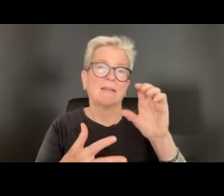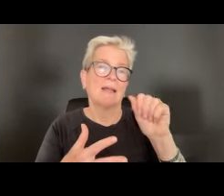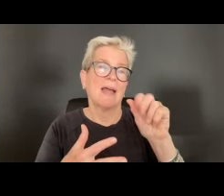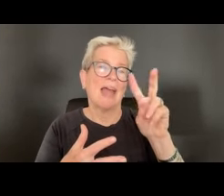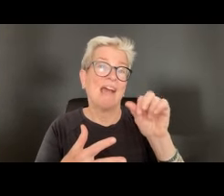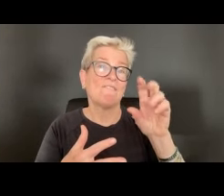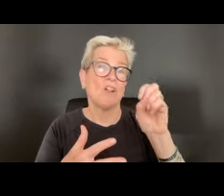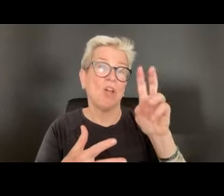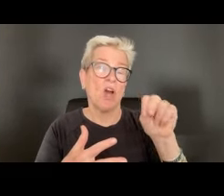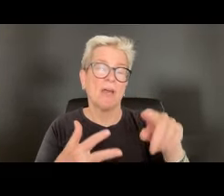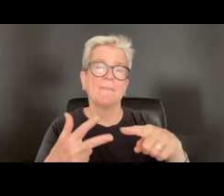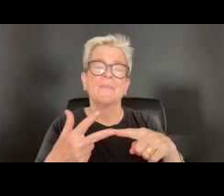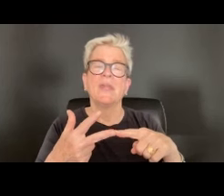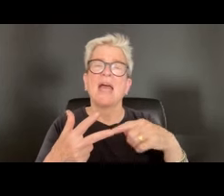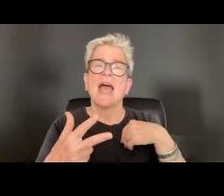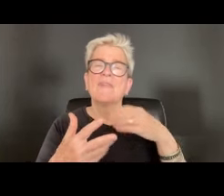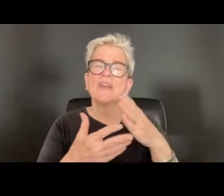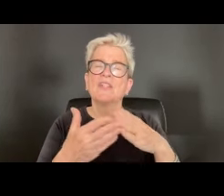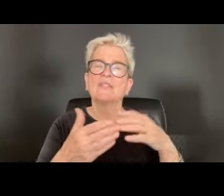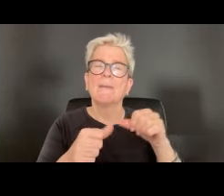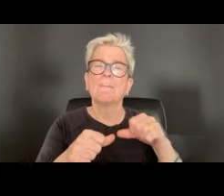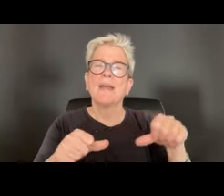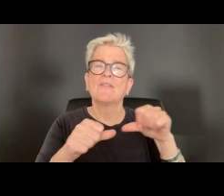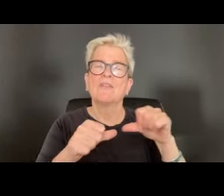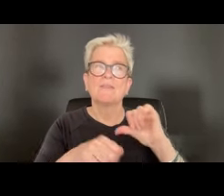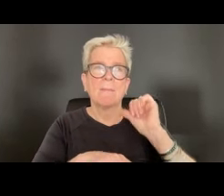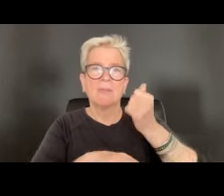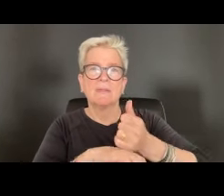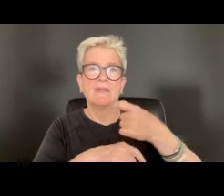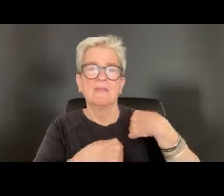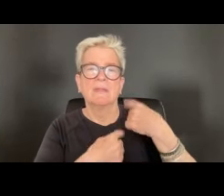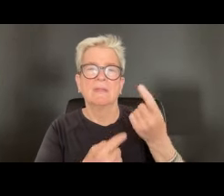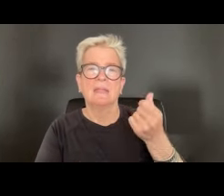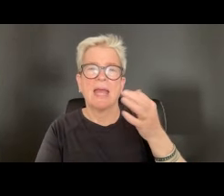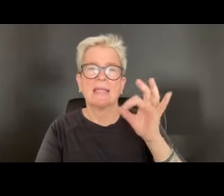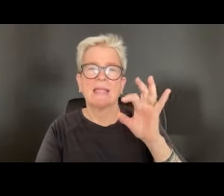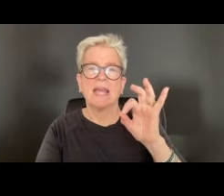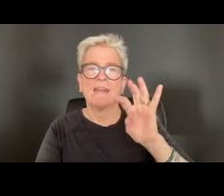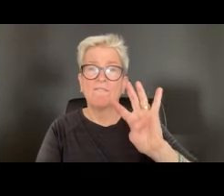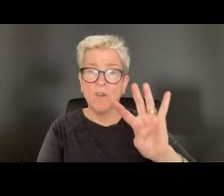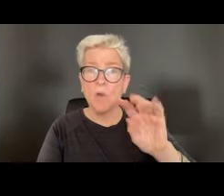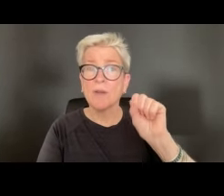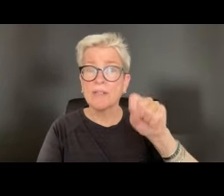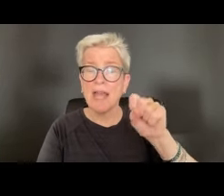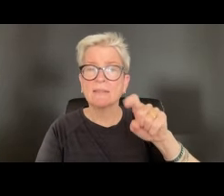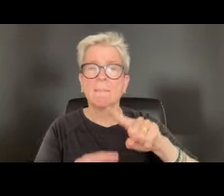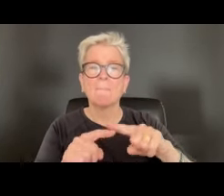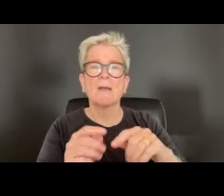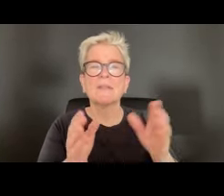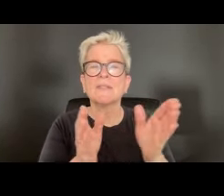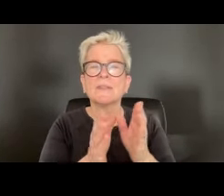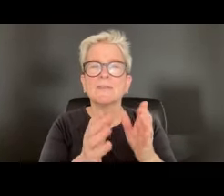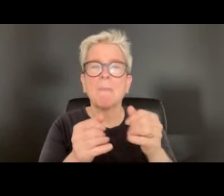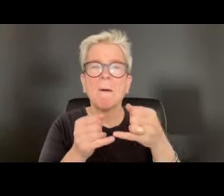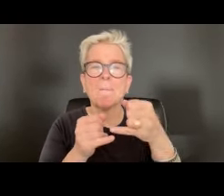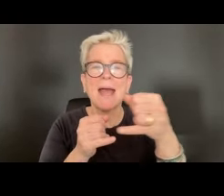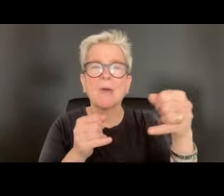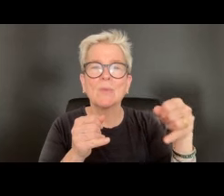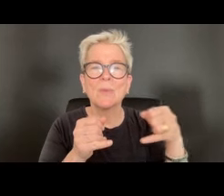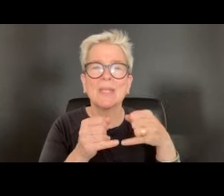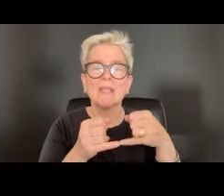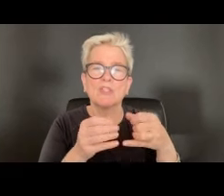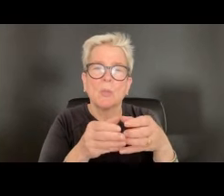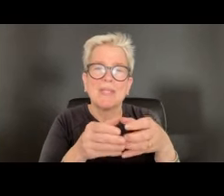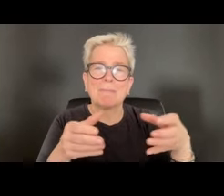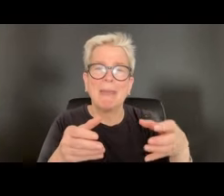But there are also some areas that have been in place since 1994, but have very small boundaries. And so we'd be expanding those